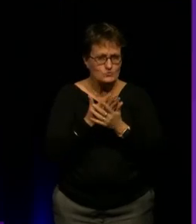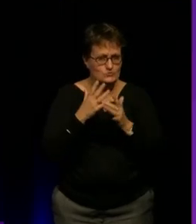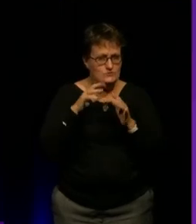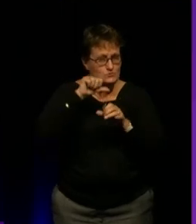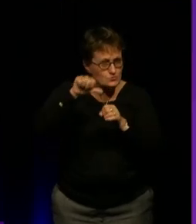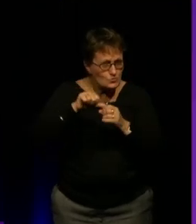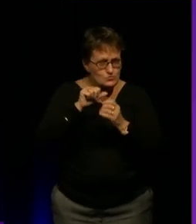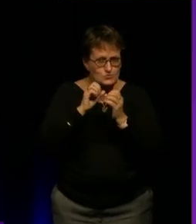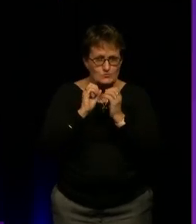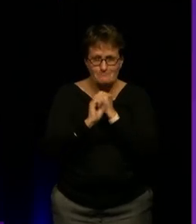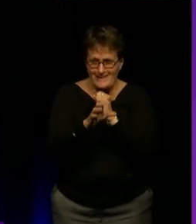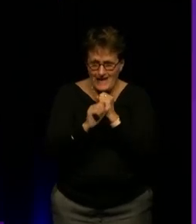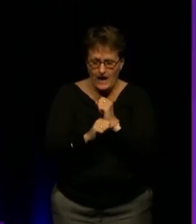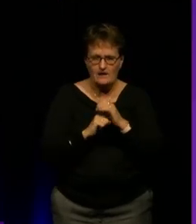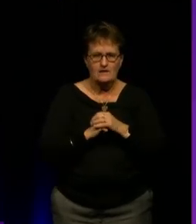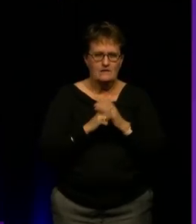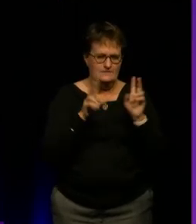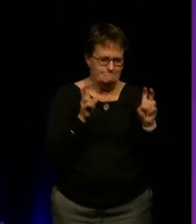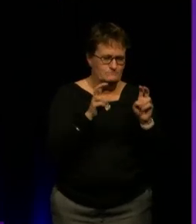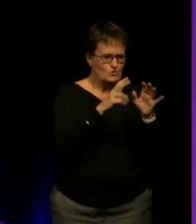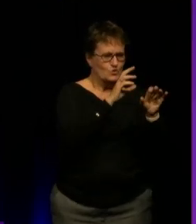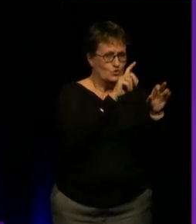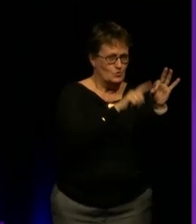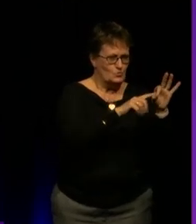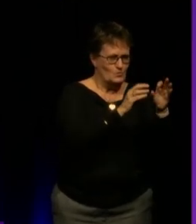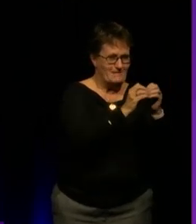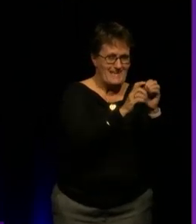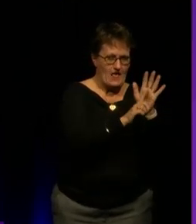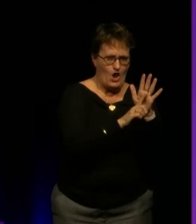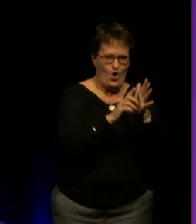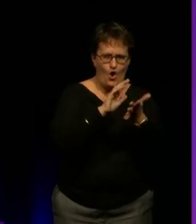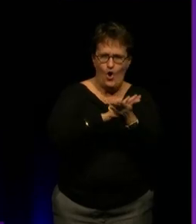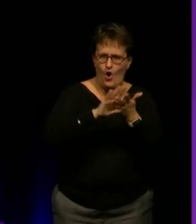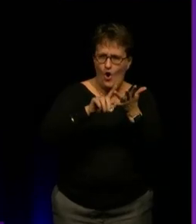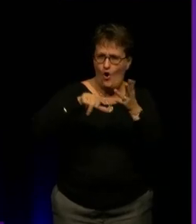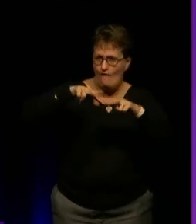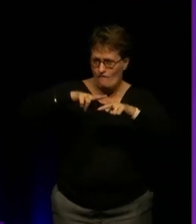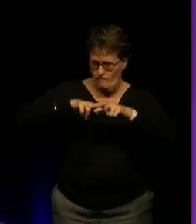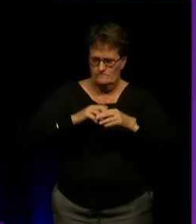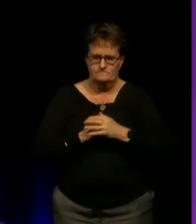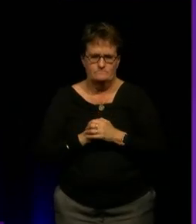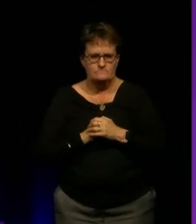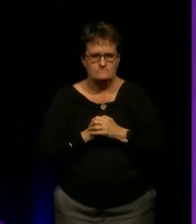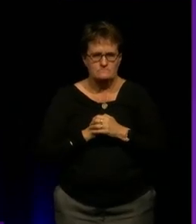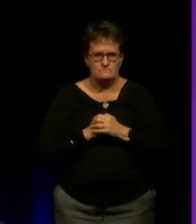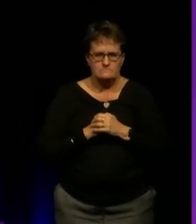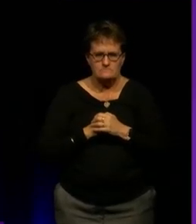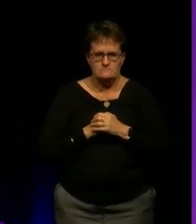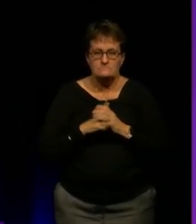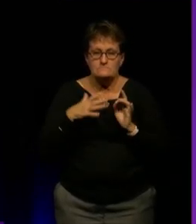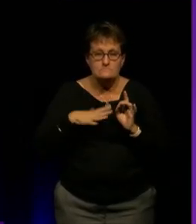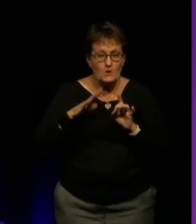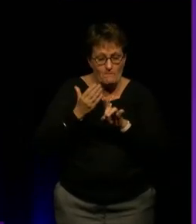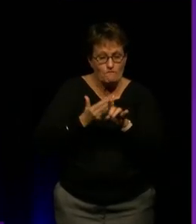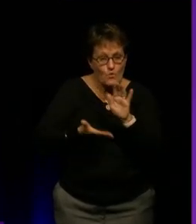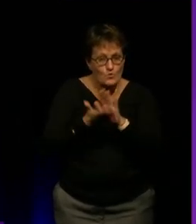encourage you to use the hashtag QBLHOF. But before I leave you this evening, I'd like to encourage you to see our latest exhibition